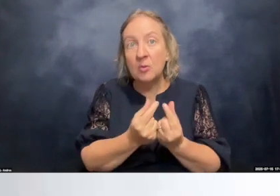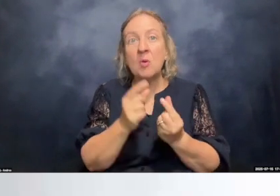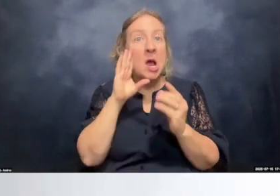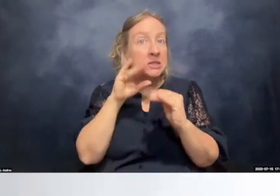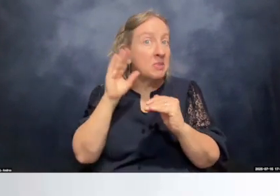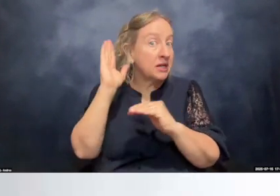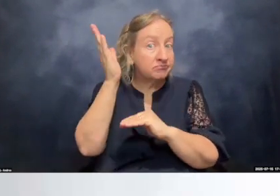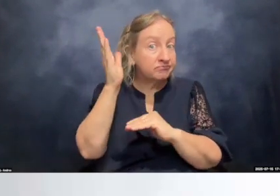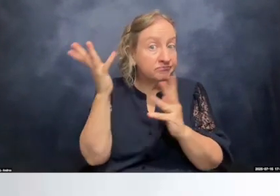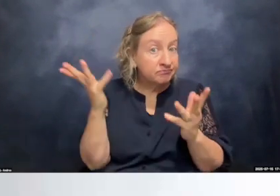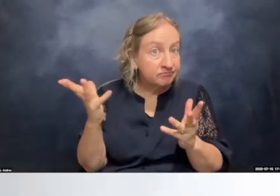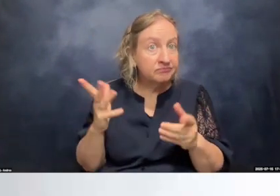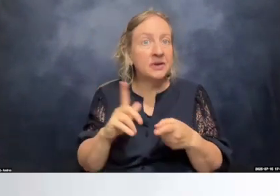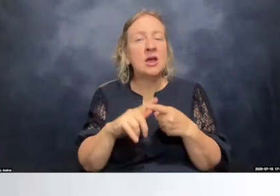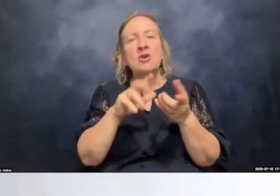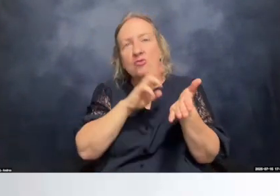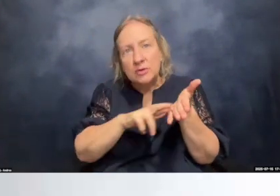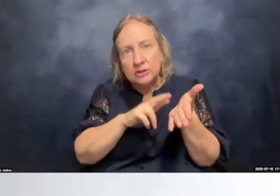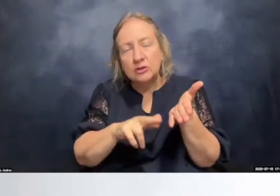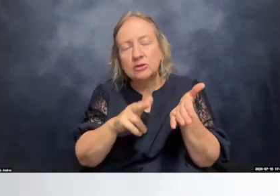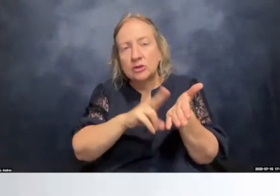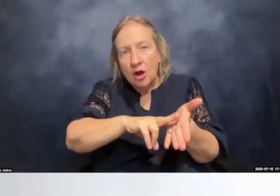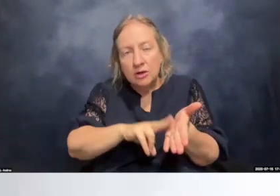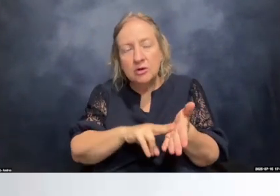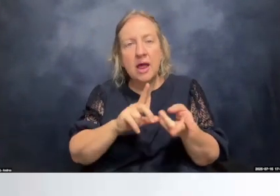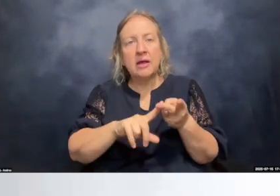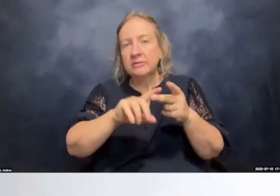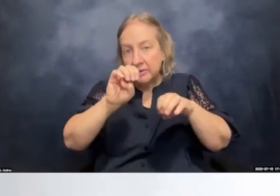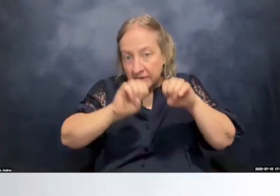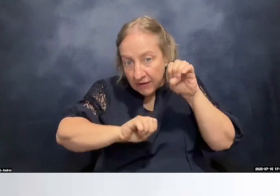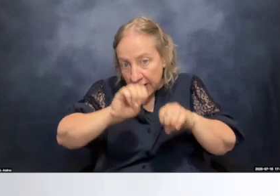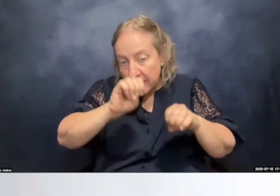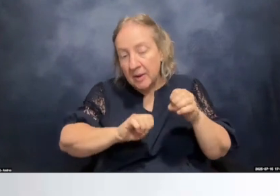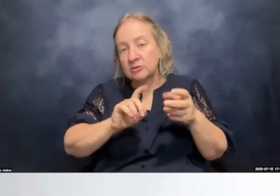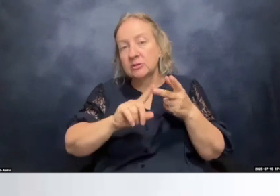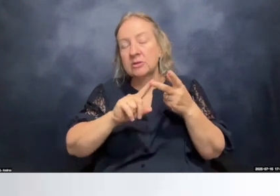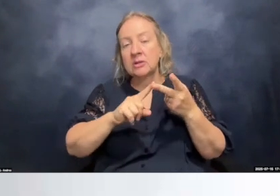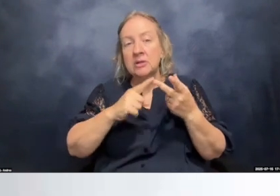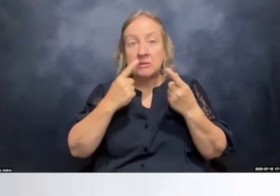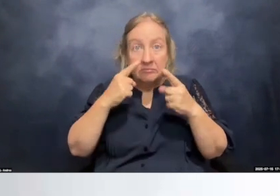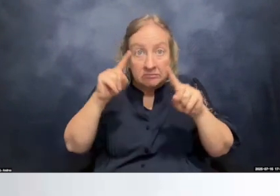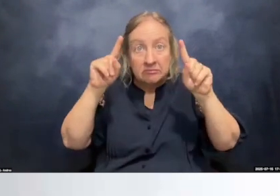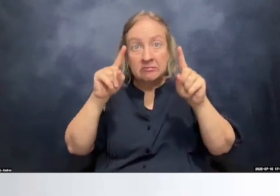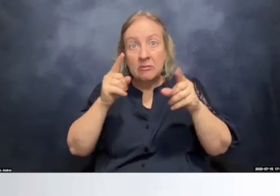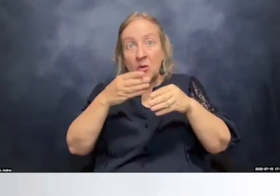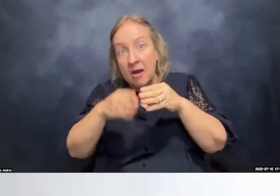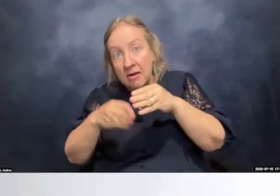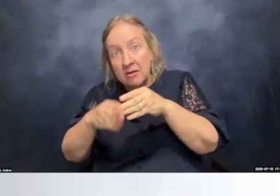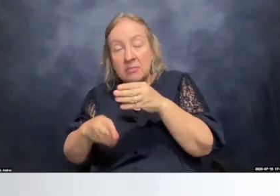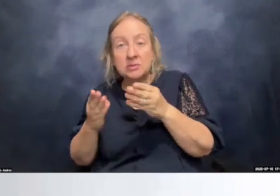presentation topics include research contracts and evaluations, outcomes and policy recommendations for